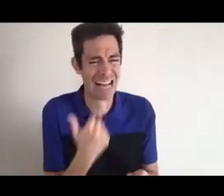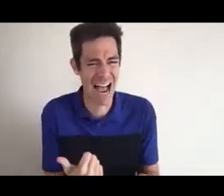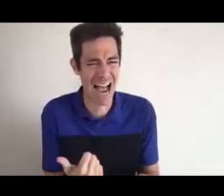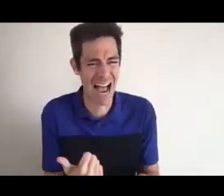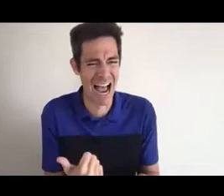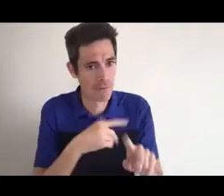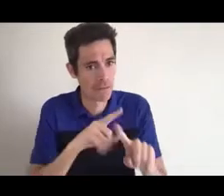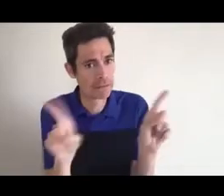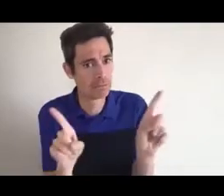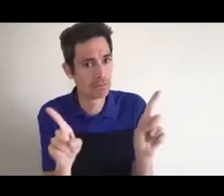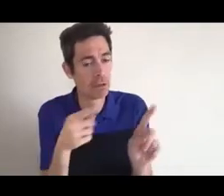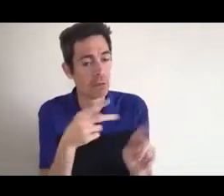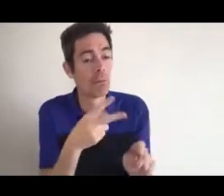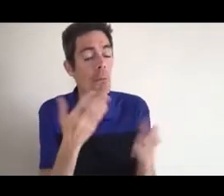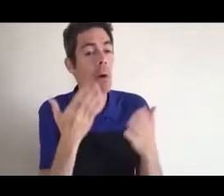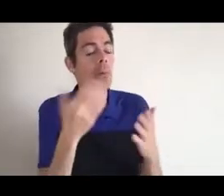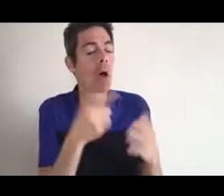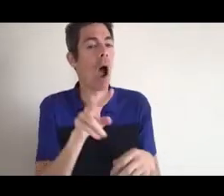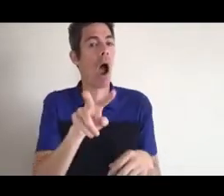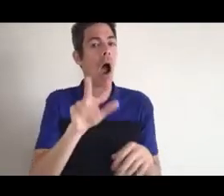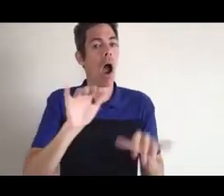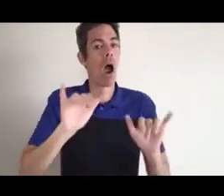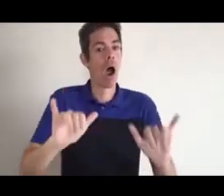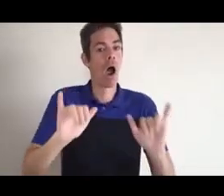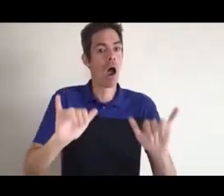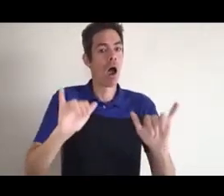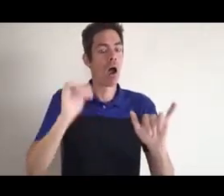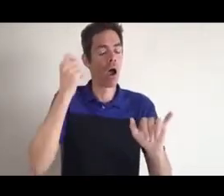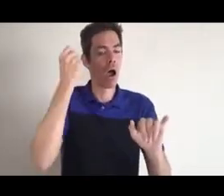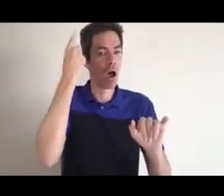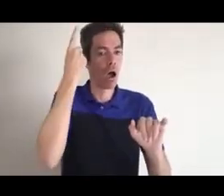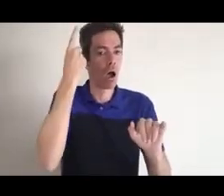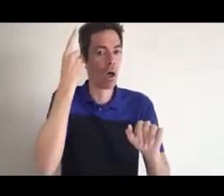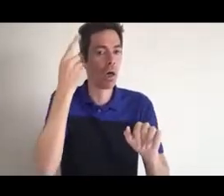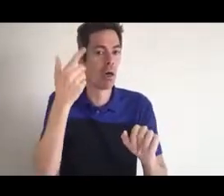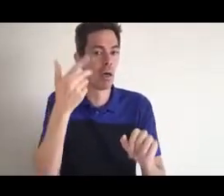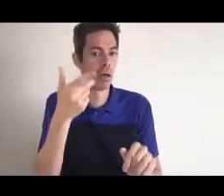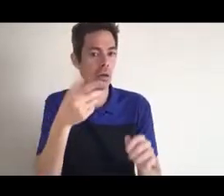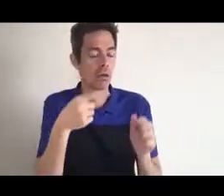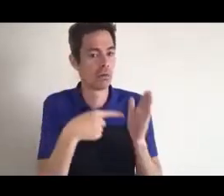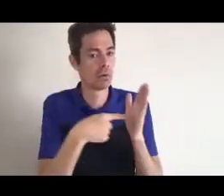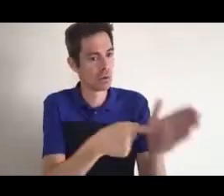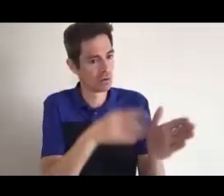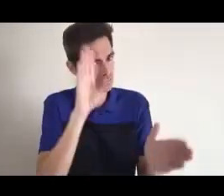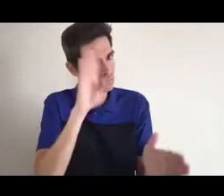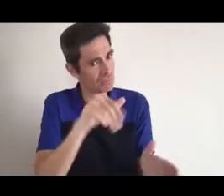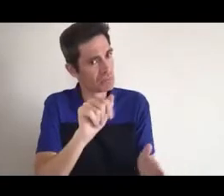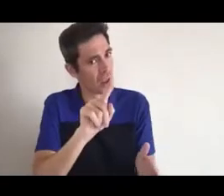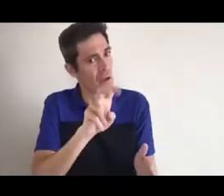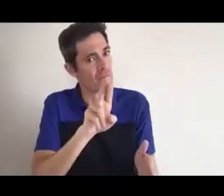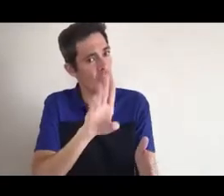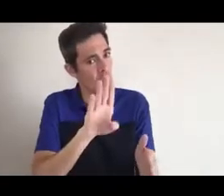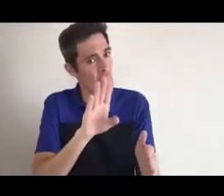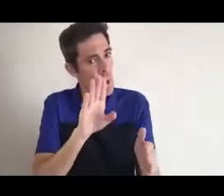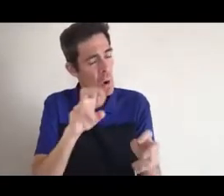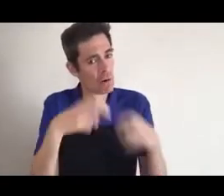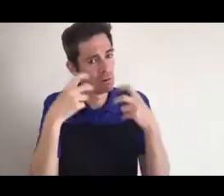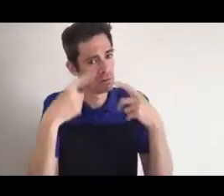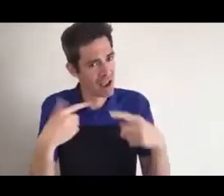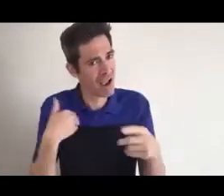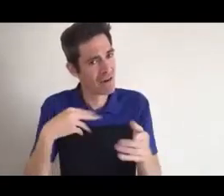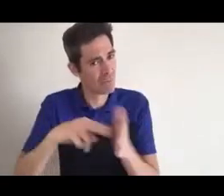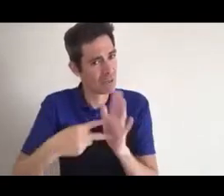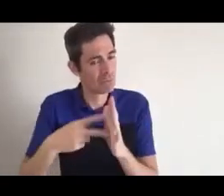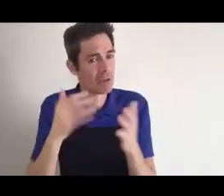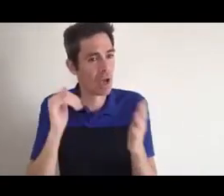explain, like cute or very cute, I have different meanings, and people will be able to understand a little bit better what you mean. Like,